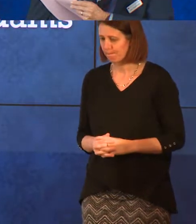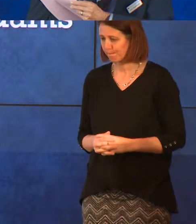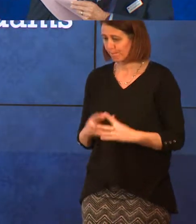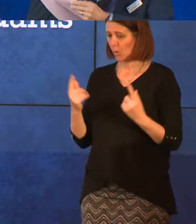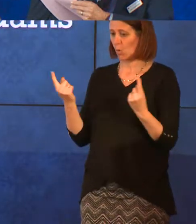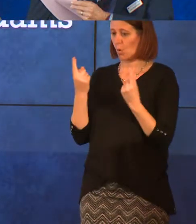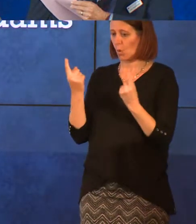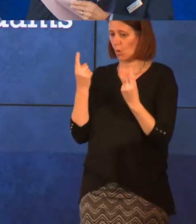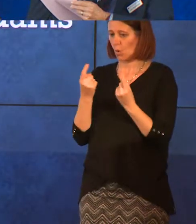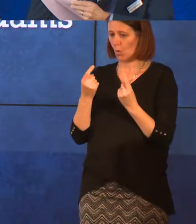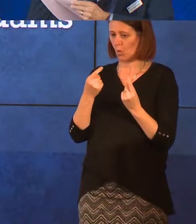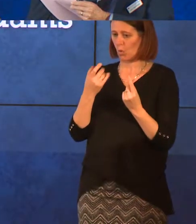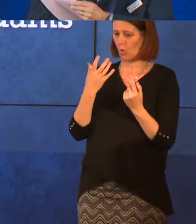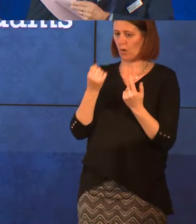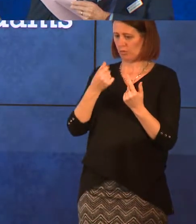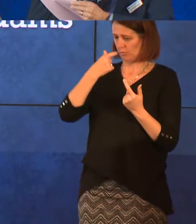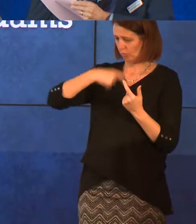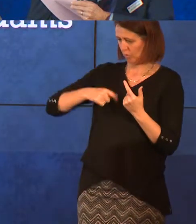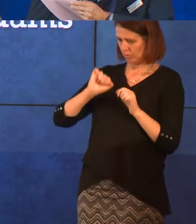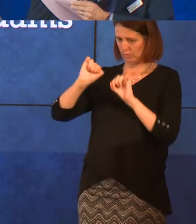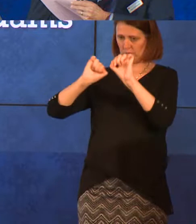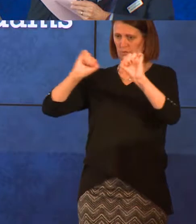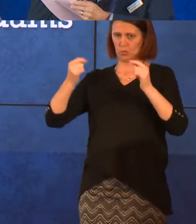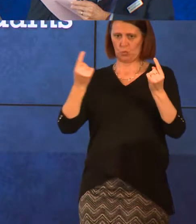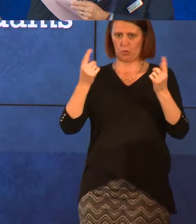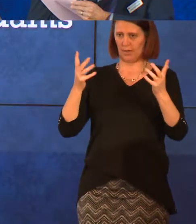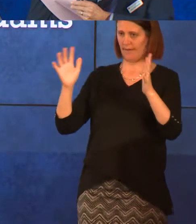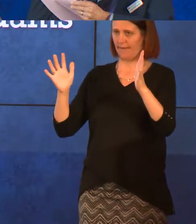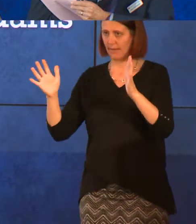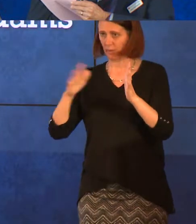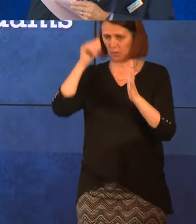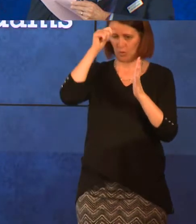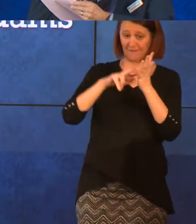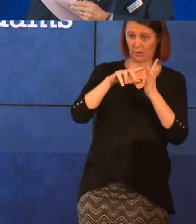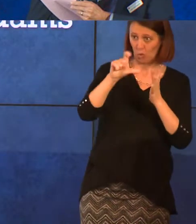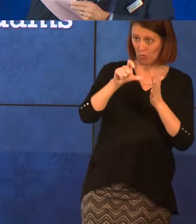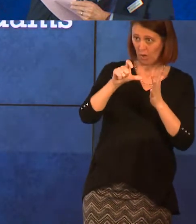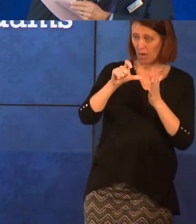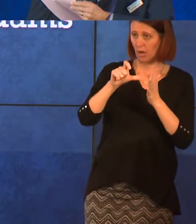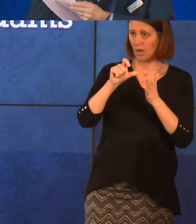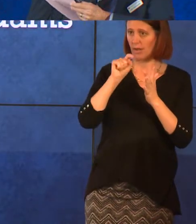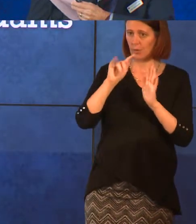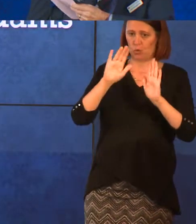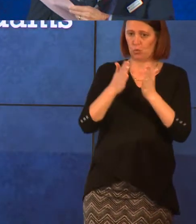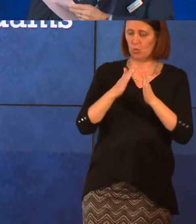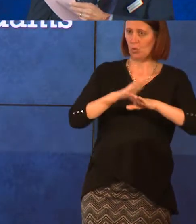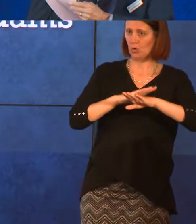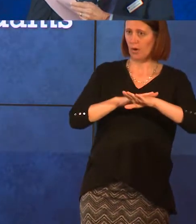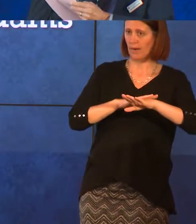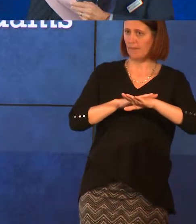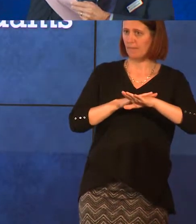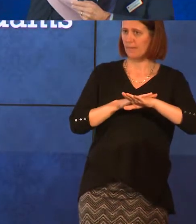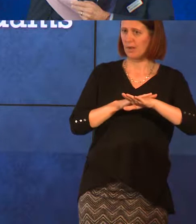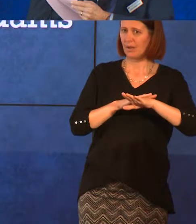who is playing different roles and whose role it is. We know in Victoria in particular, people are spending very short periods in prison and